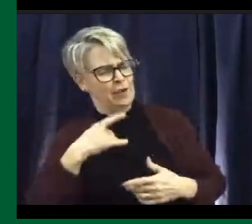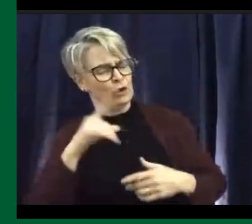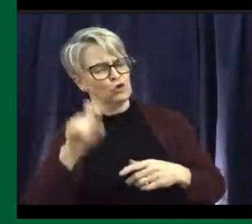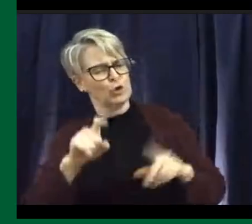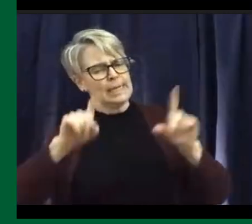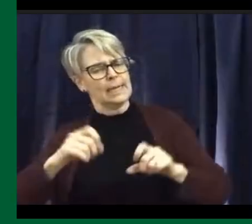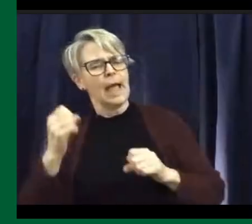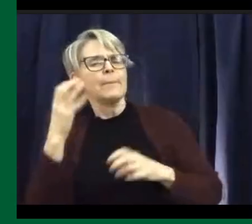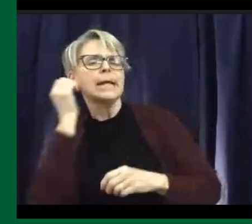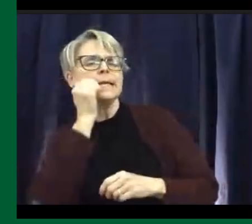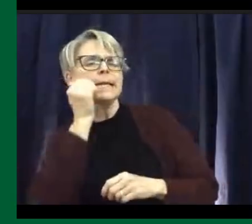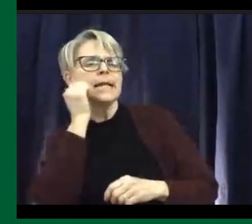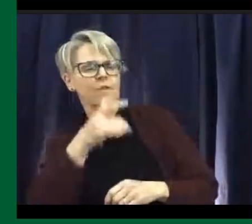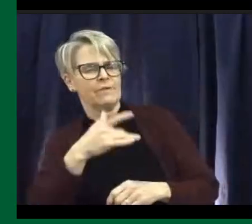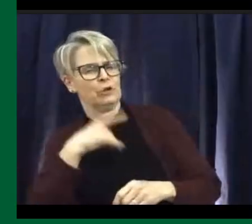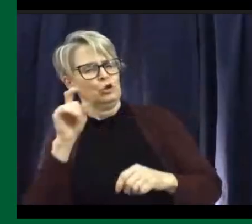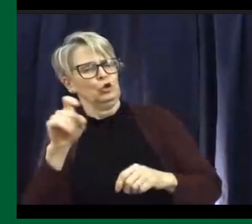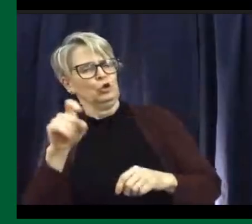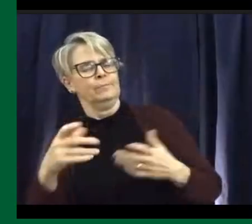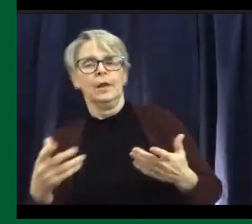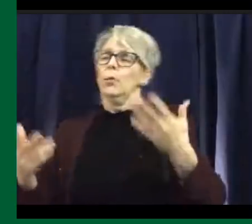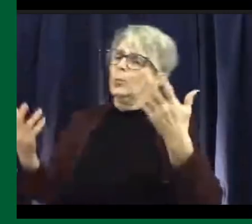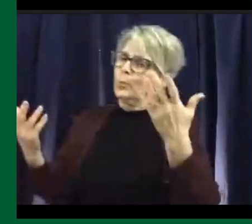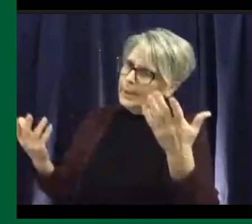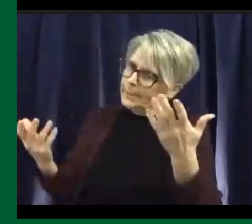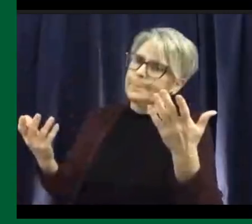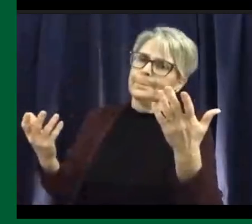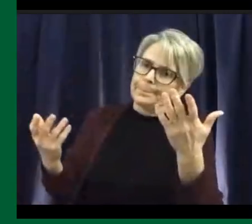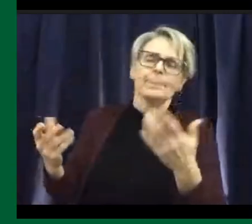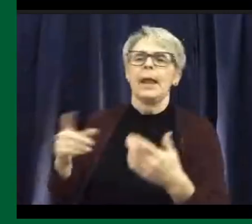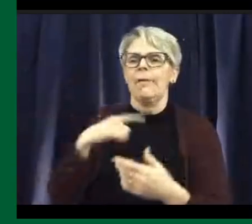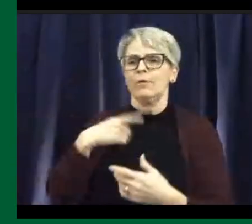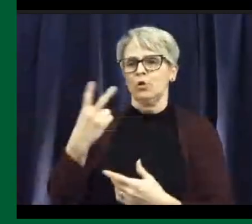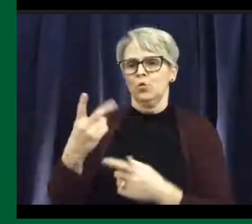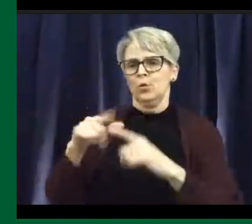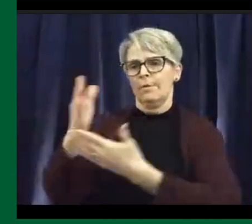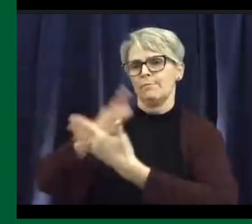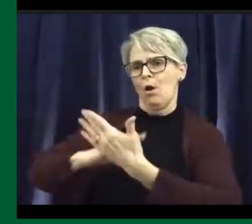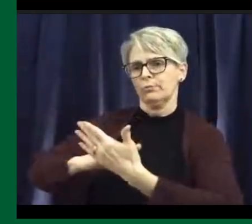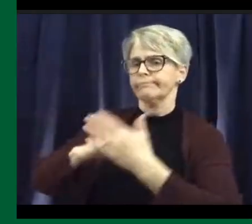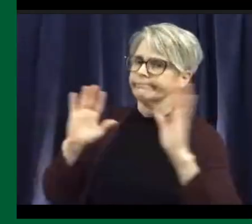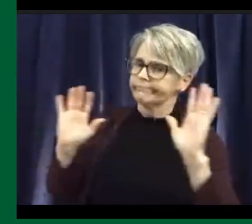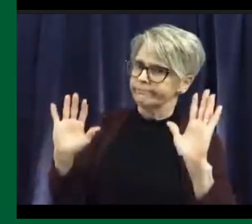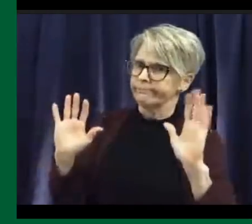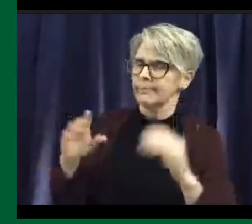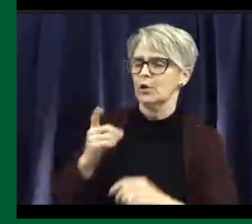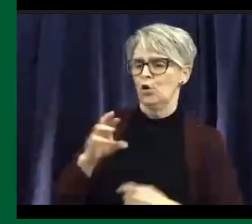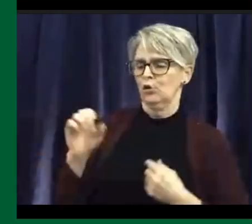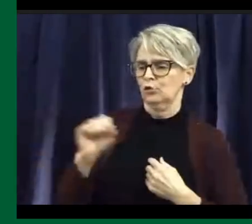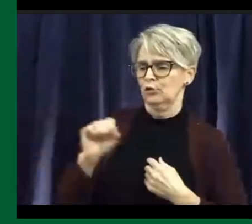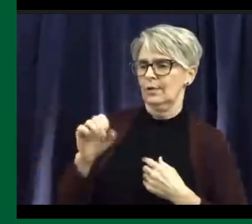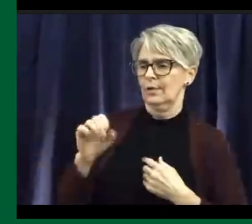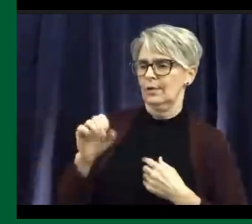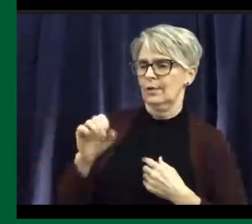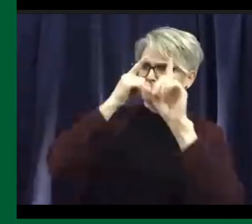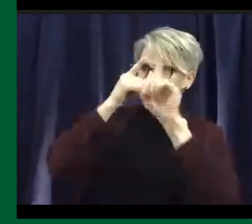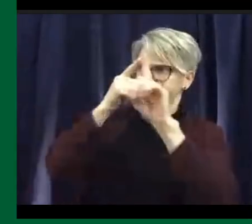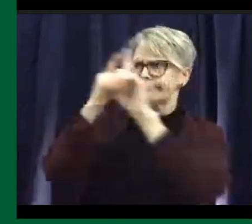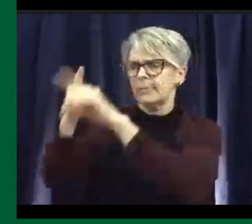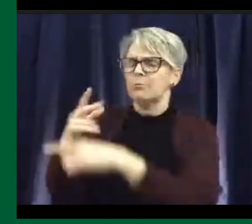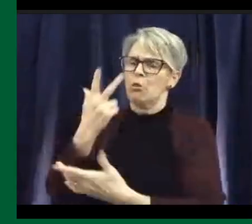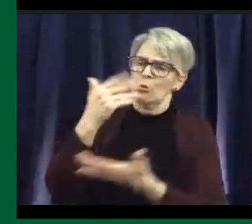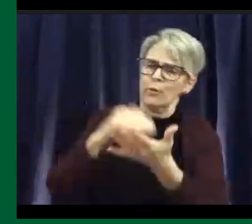Yeah, so I think there's two parts to this. One is, obviously, we've had targets in the past, 3,000,